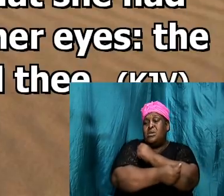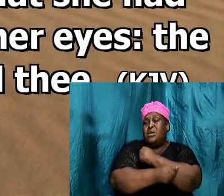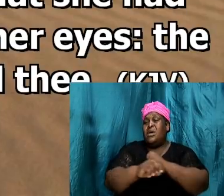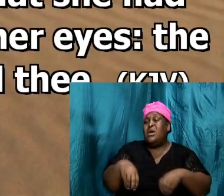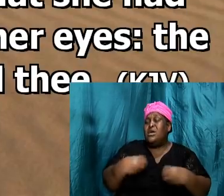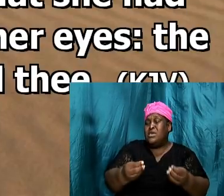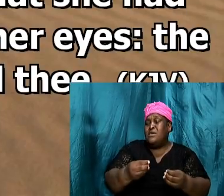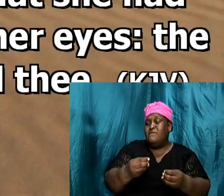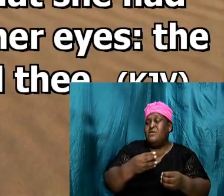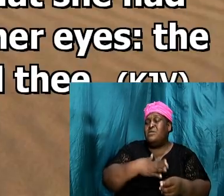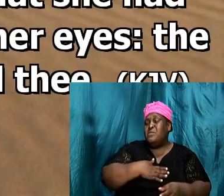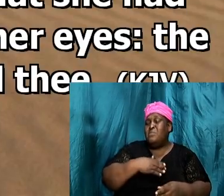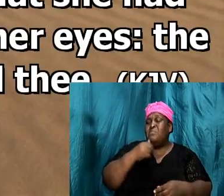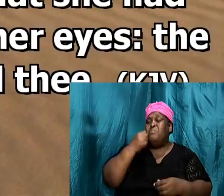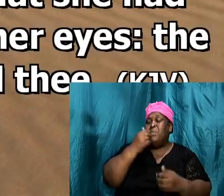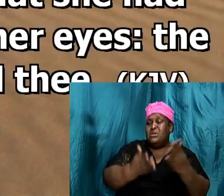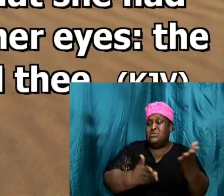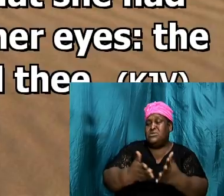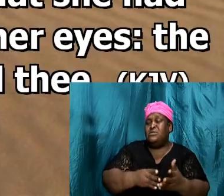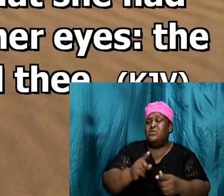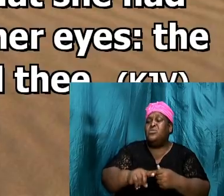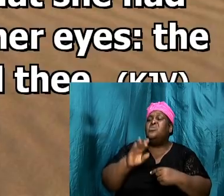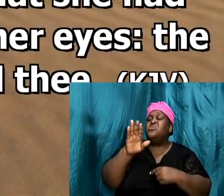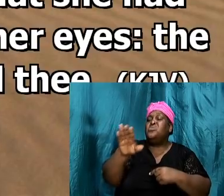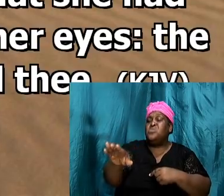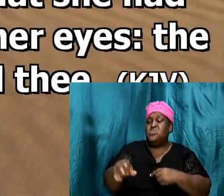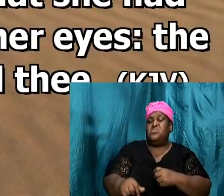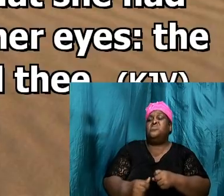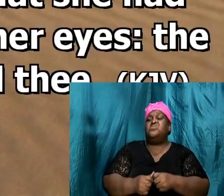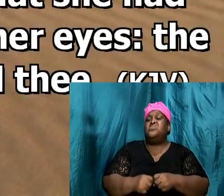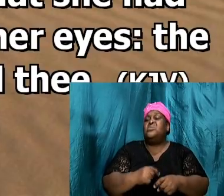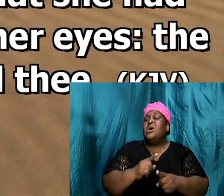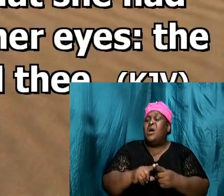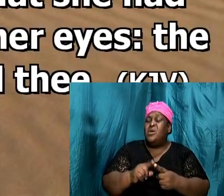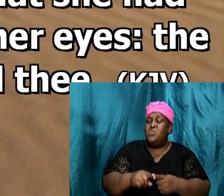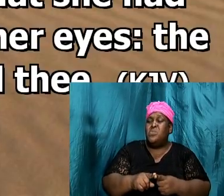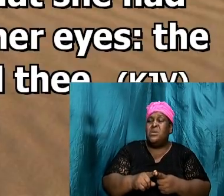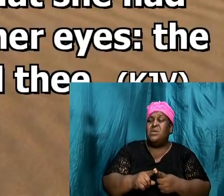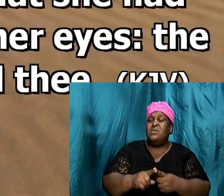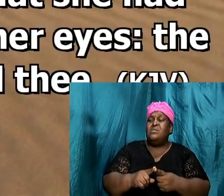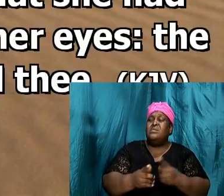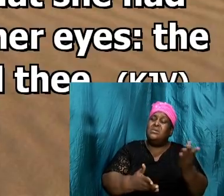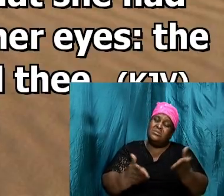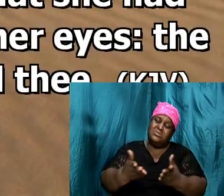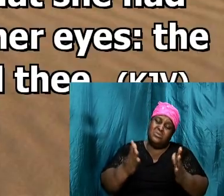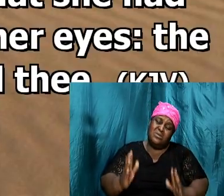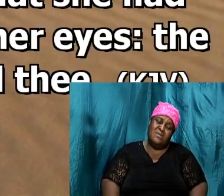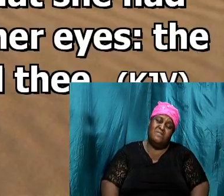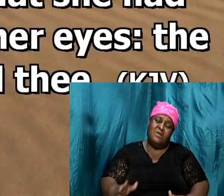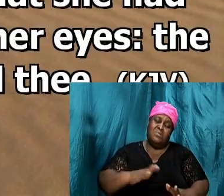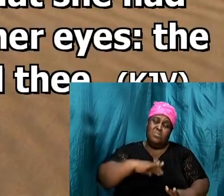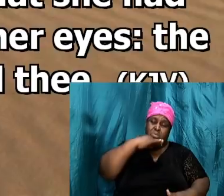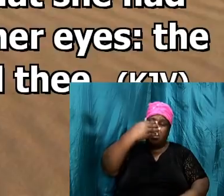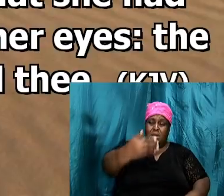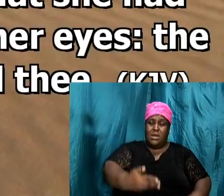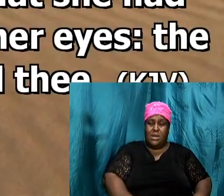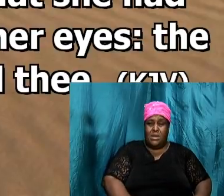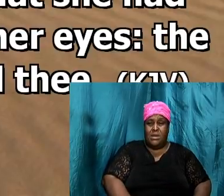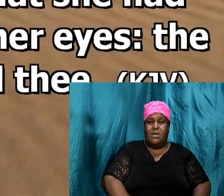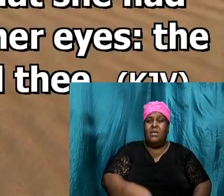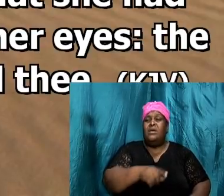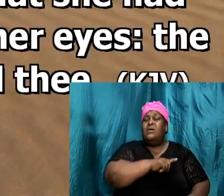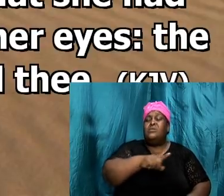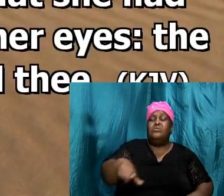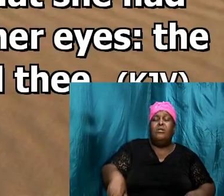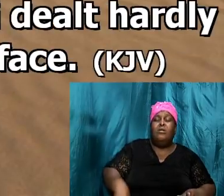unto thy bosom. And when she saw that she had conceived, I was despised in her eyes. The Lord judged between